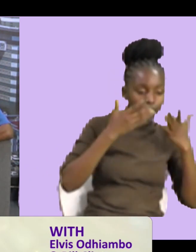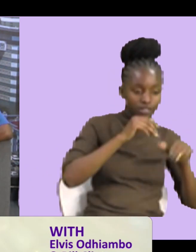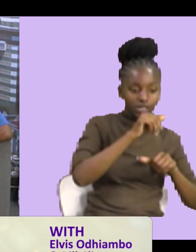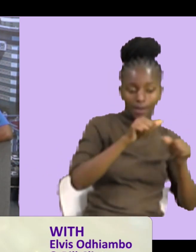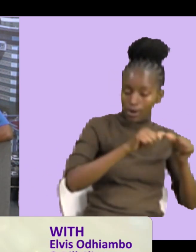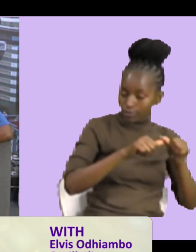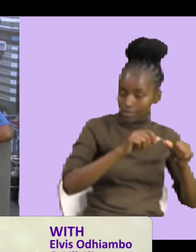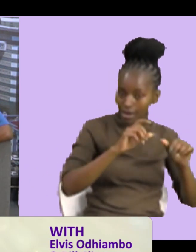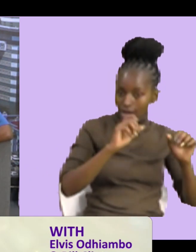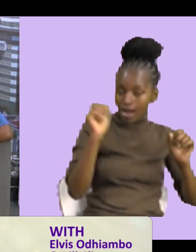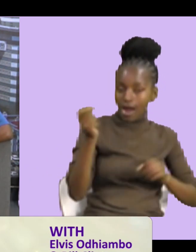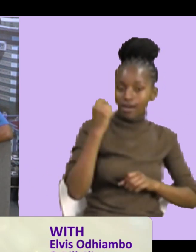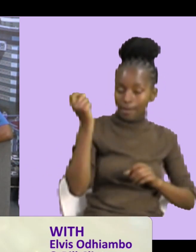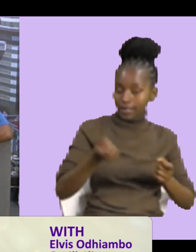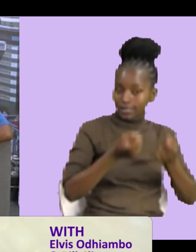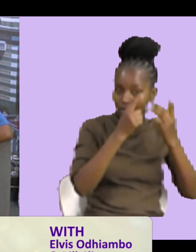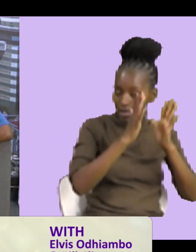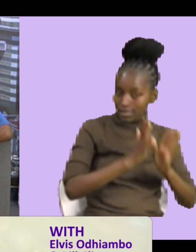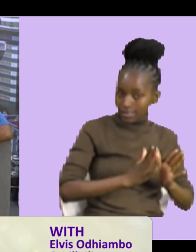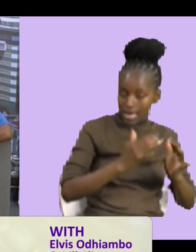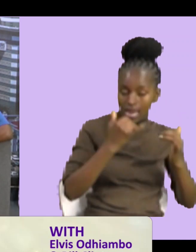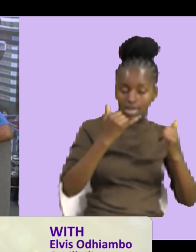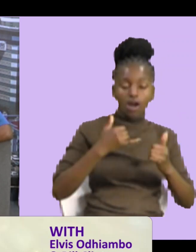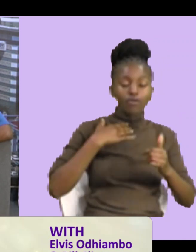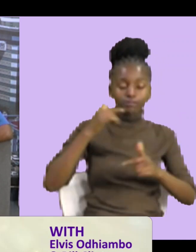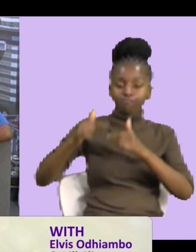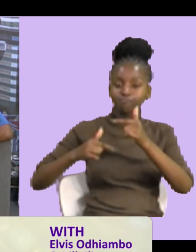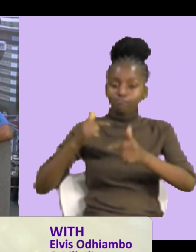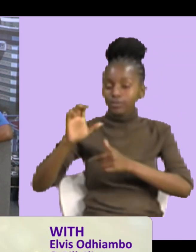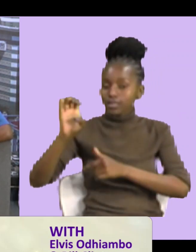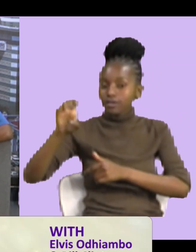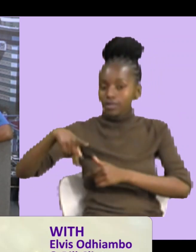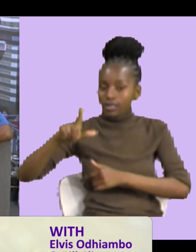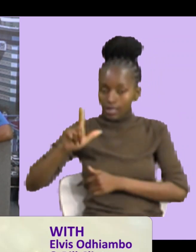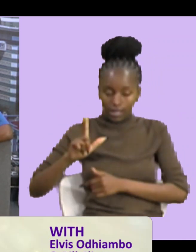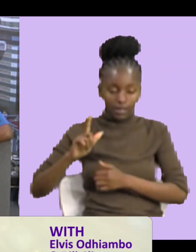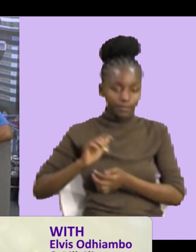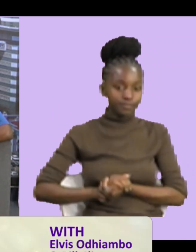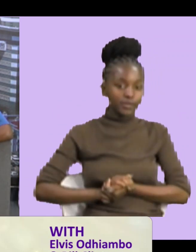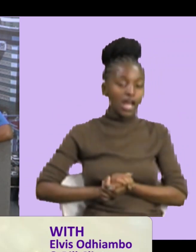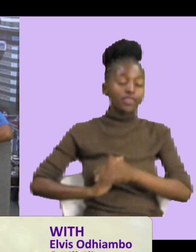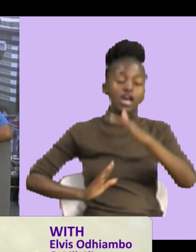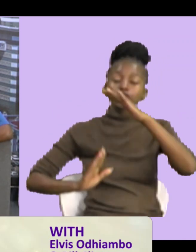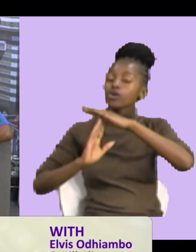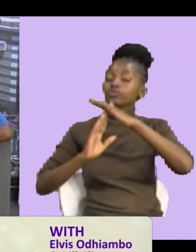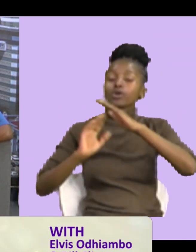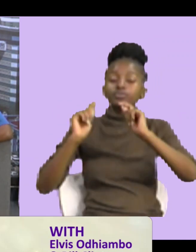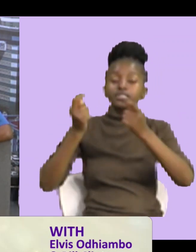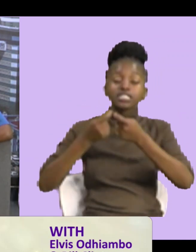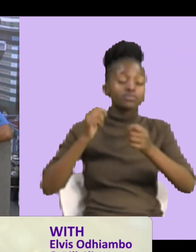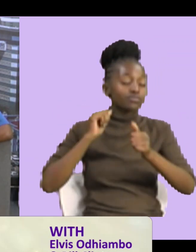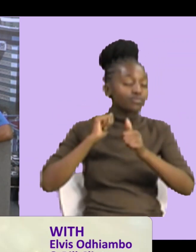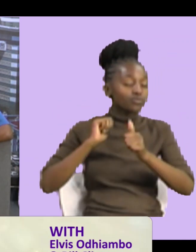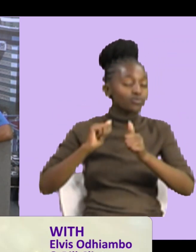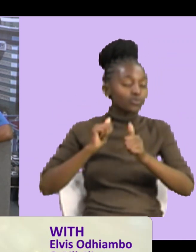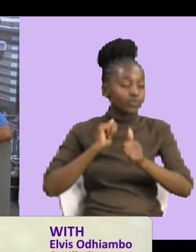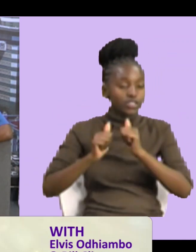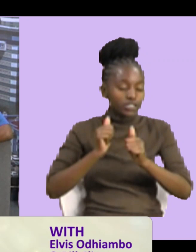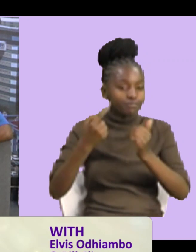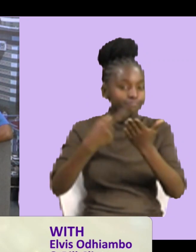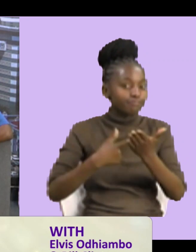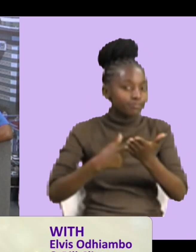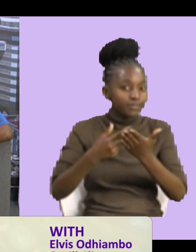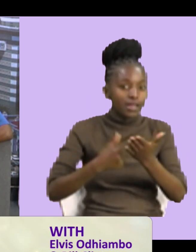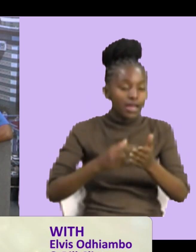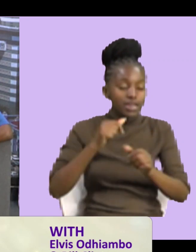Cup qualifiers match. Now in the EPL, the most talked about news right about now is the fact that